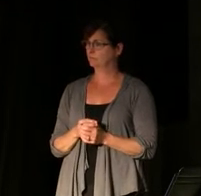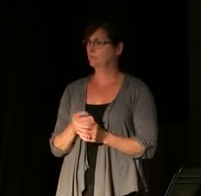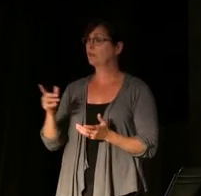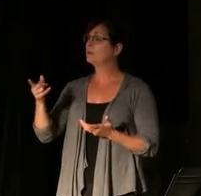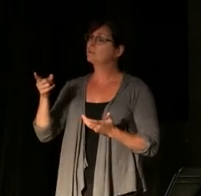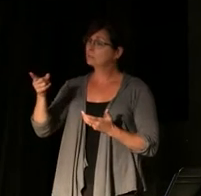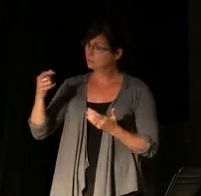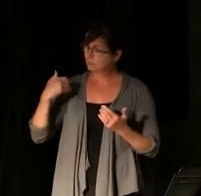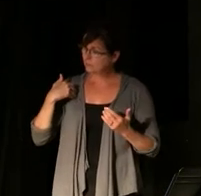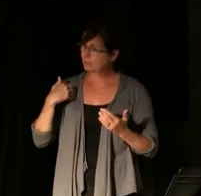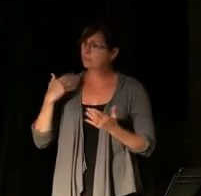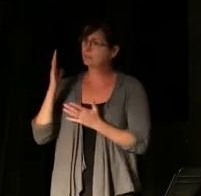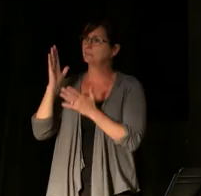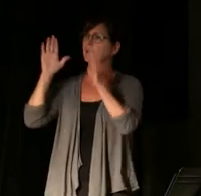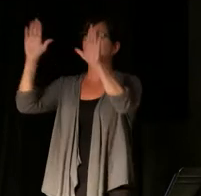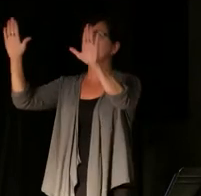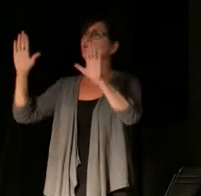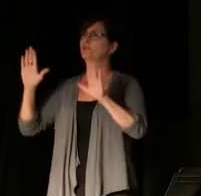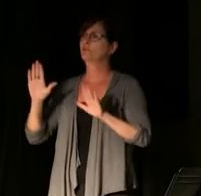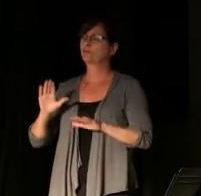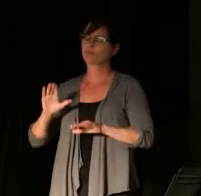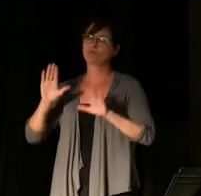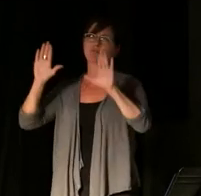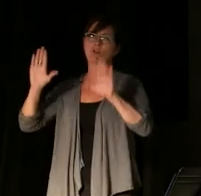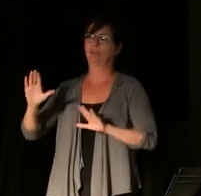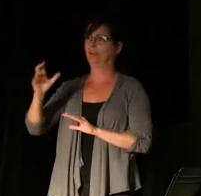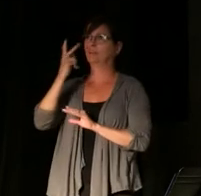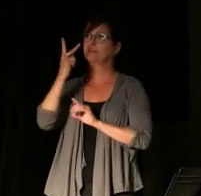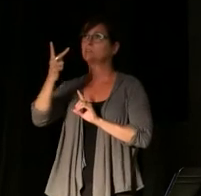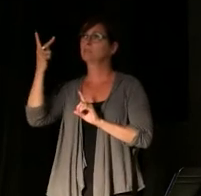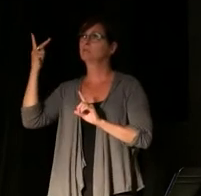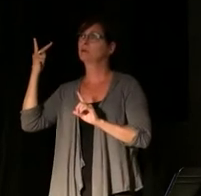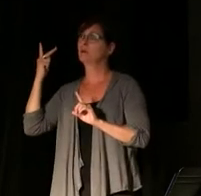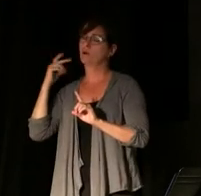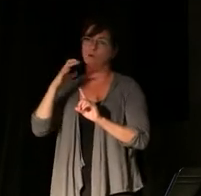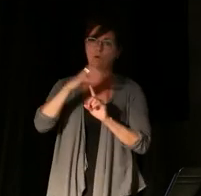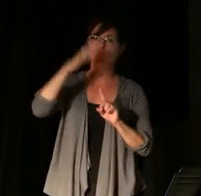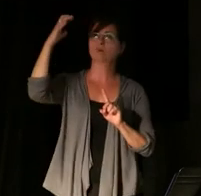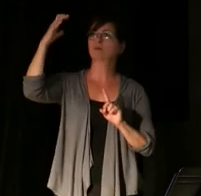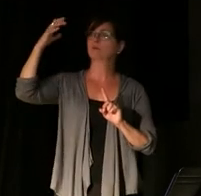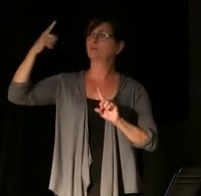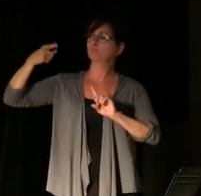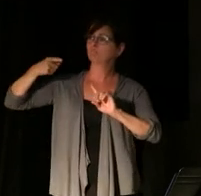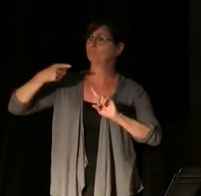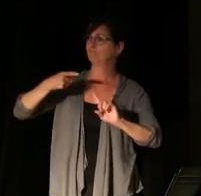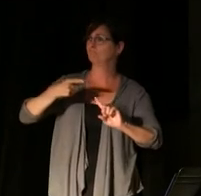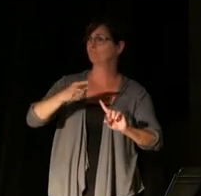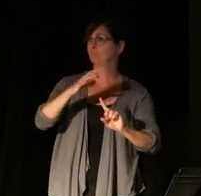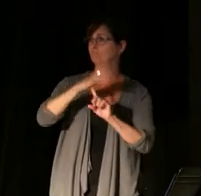fine. You'll have the greatest memories you'll ever know.